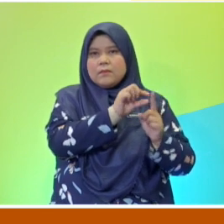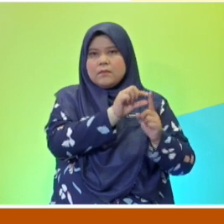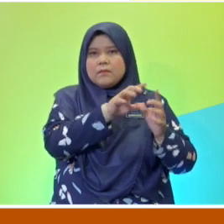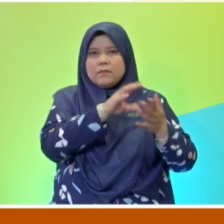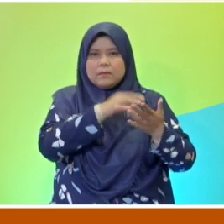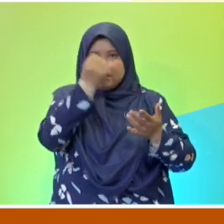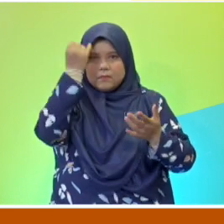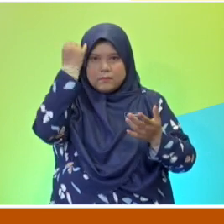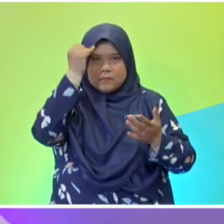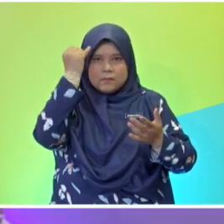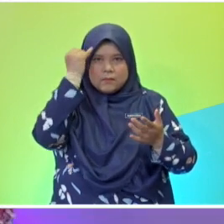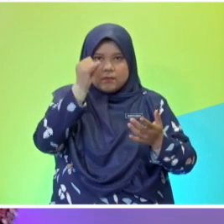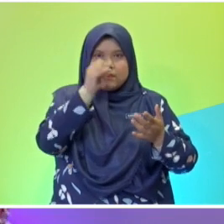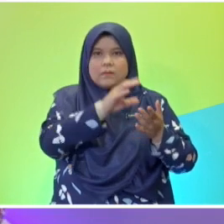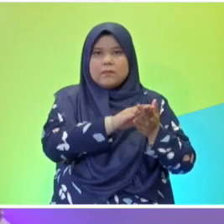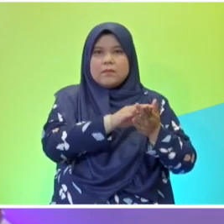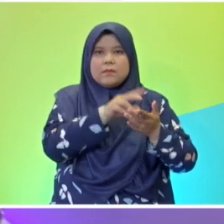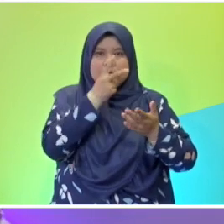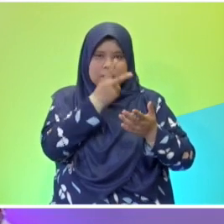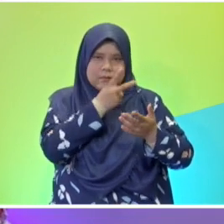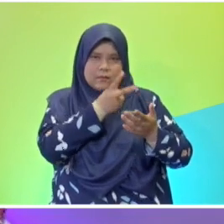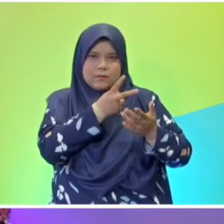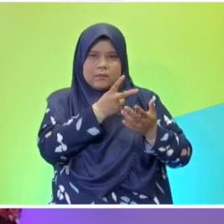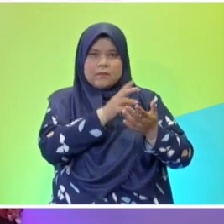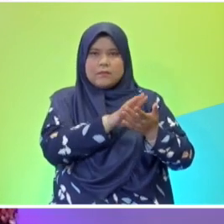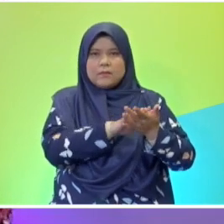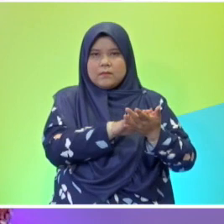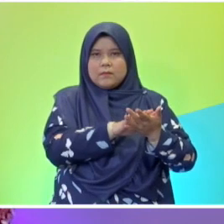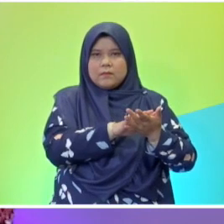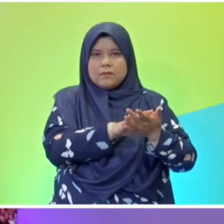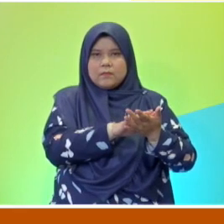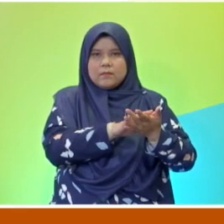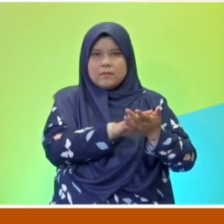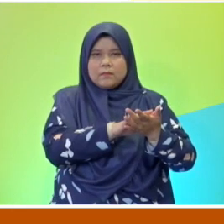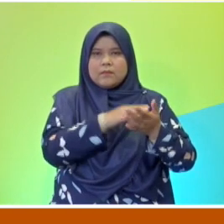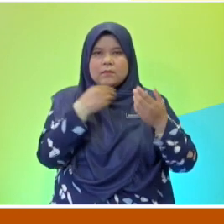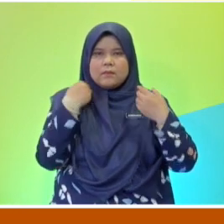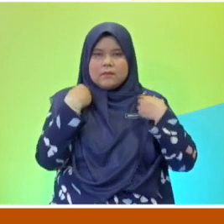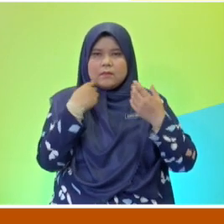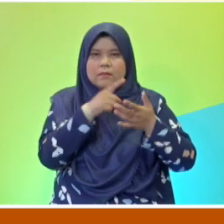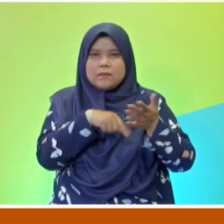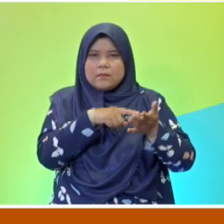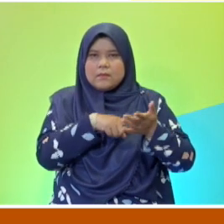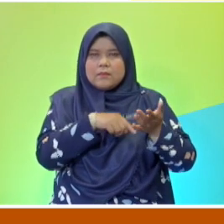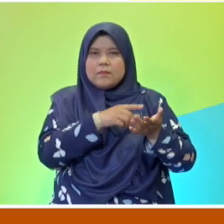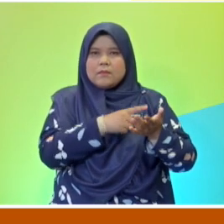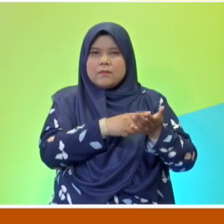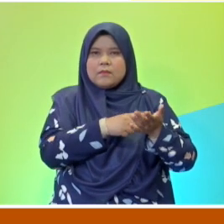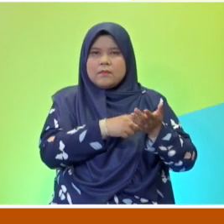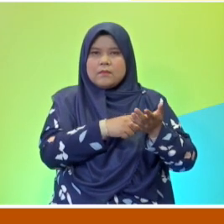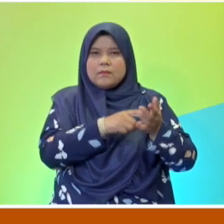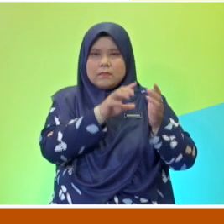information to be written here. Okay, is there a specific order? So these phrases are from the